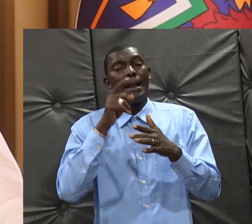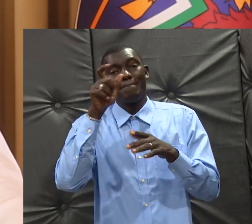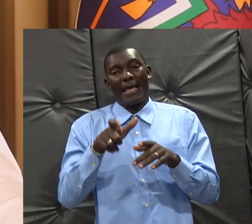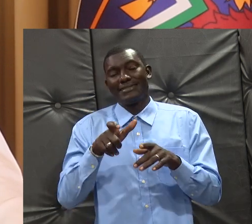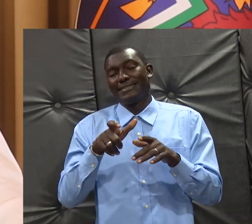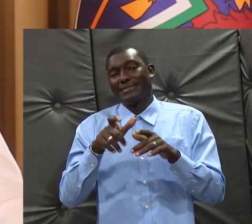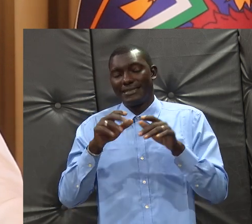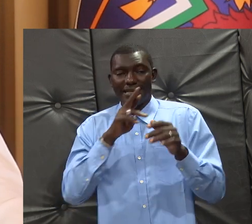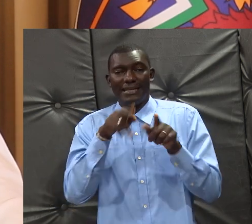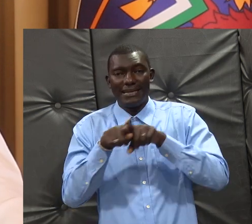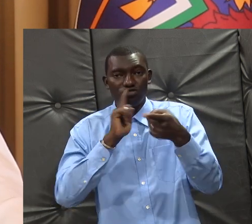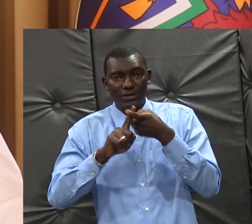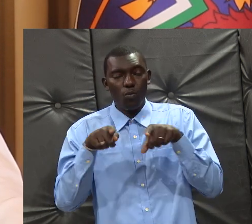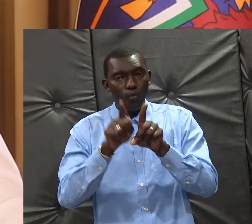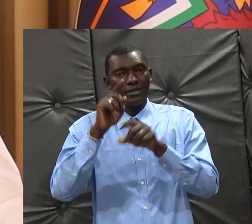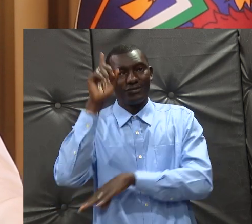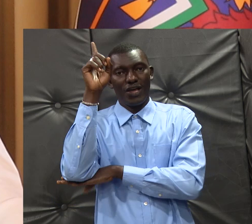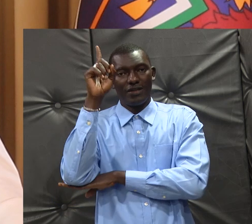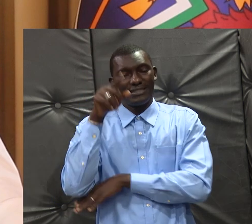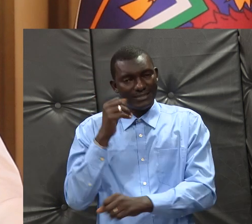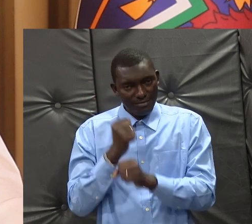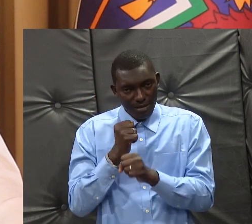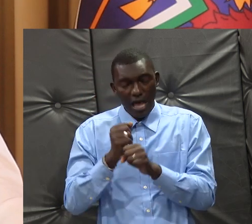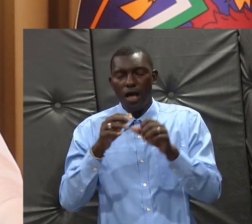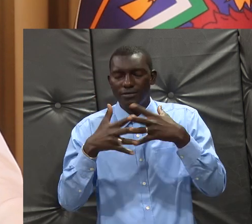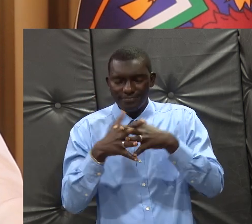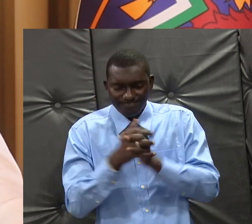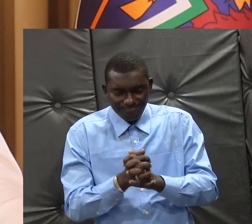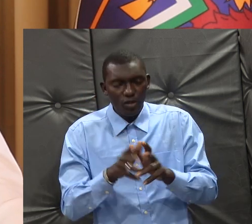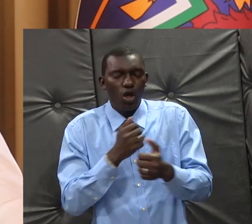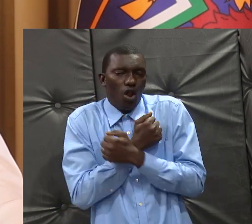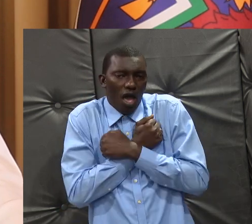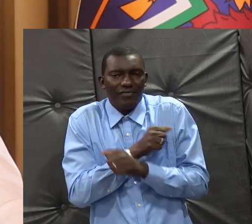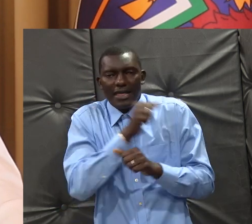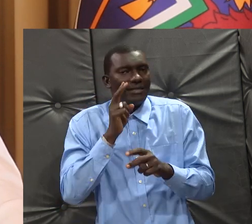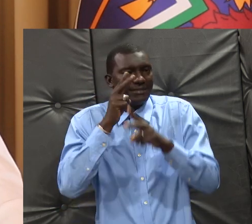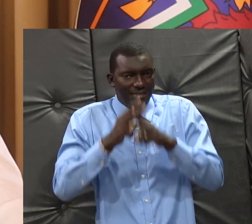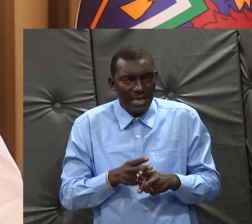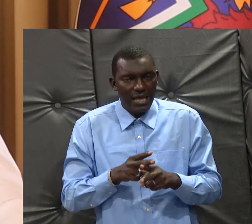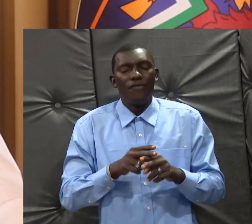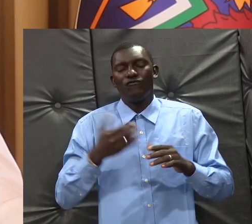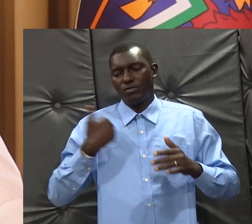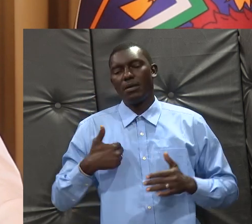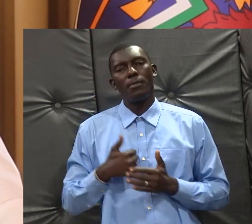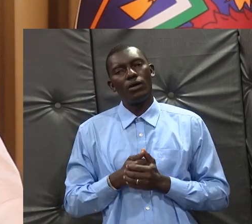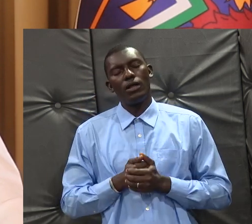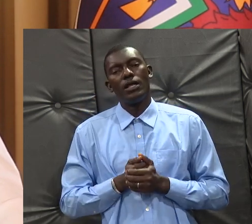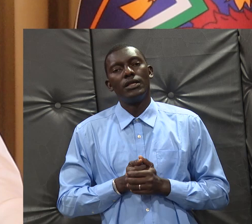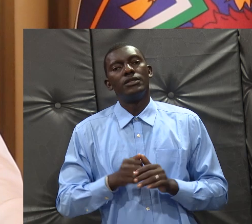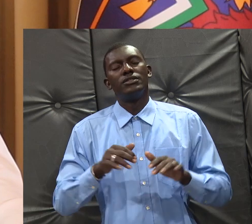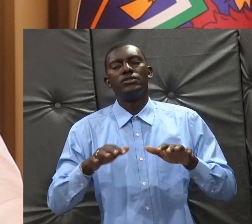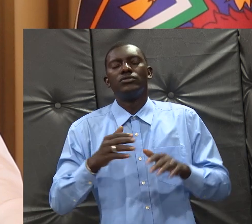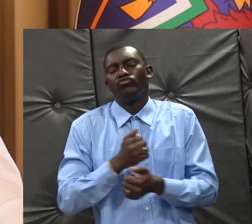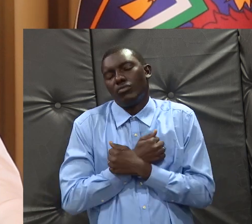His creation. It fosters love and care for human beings, the lower animals,